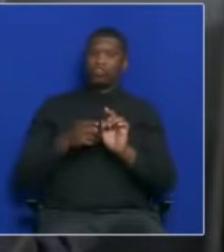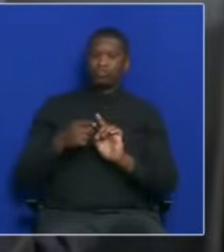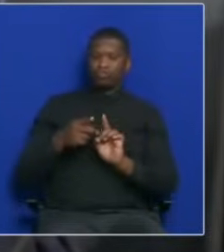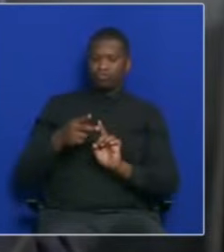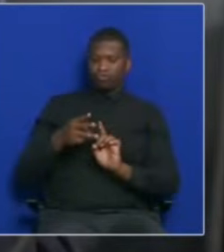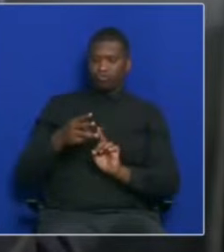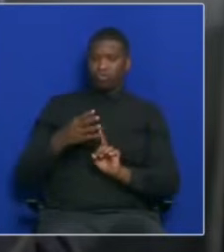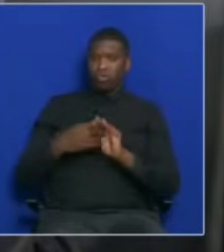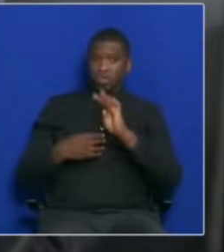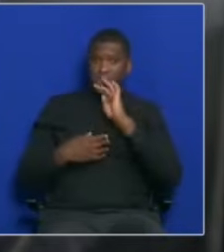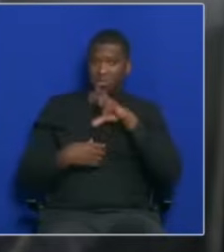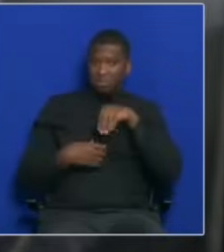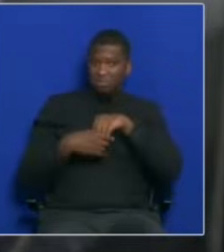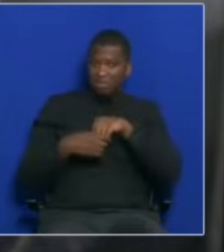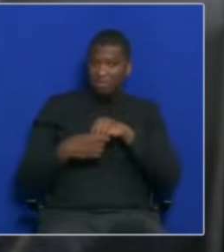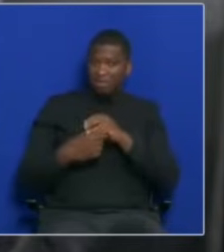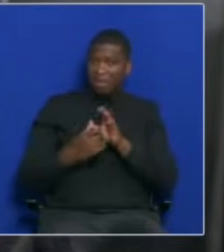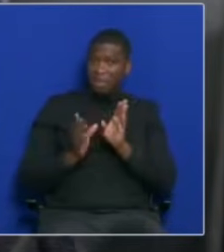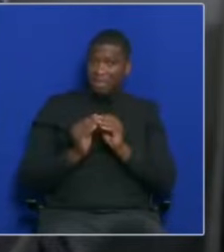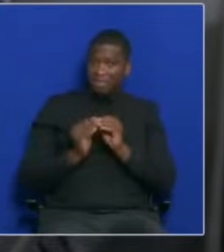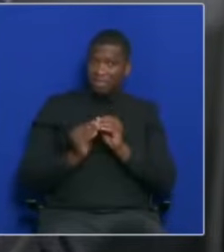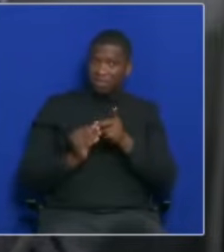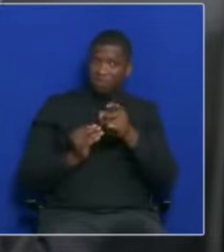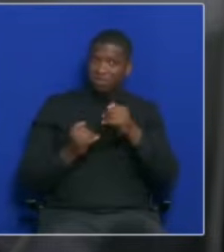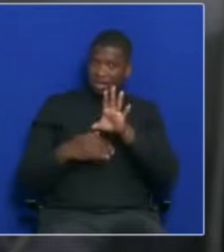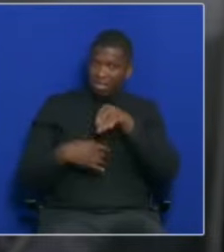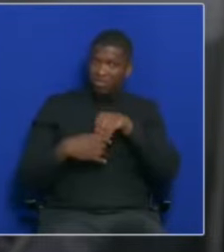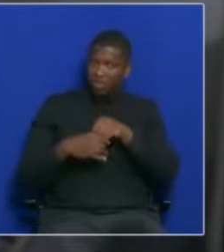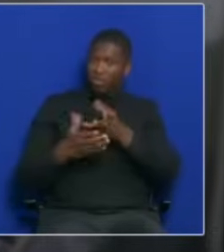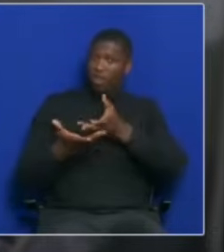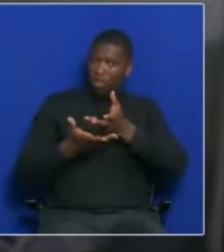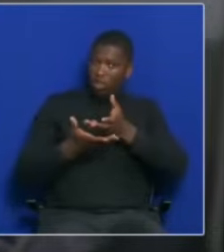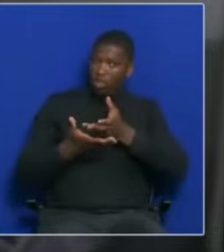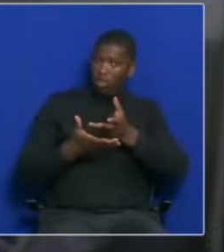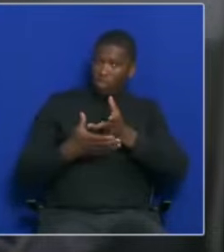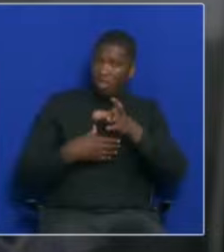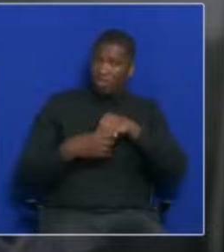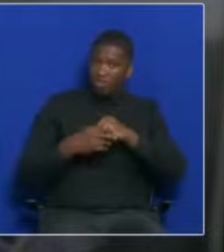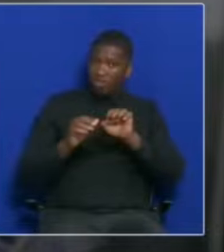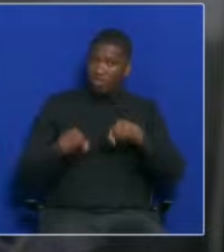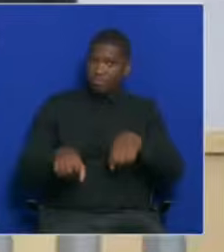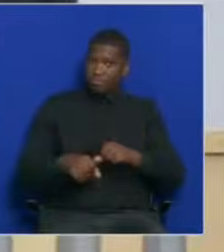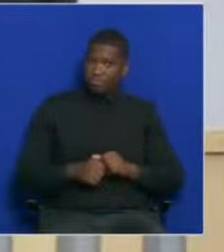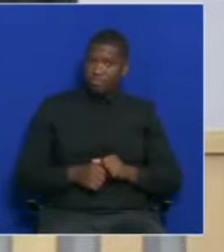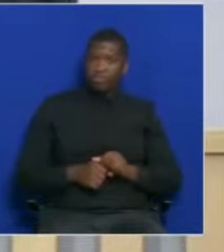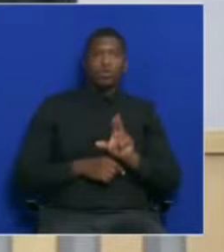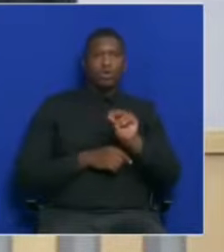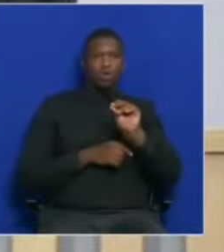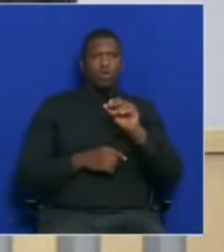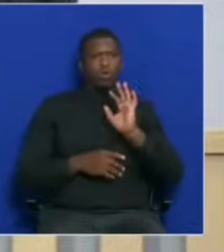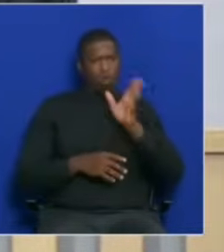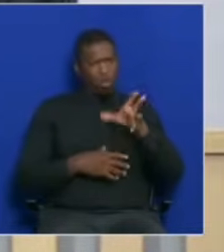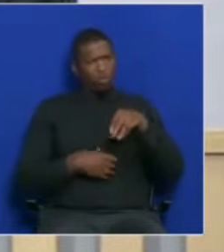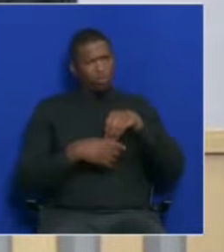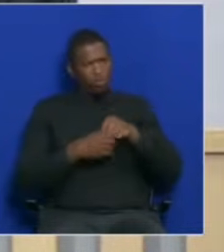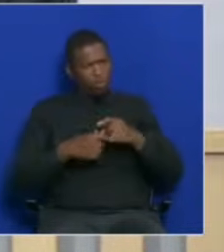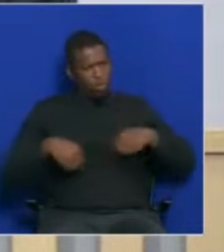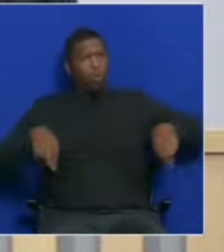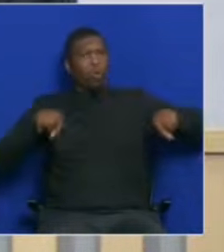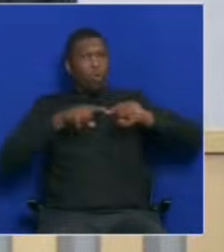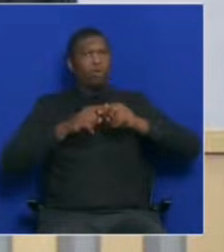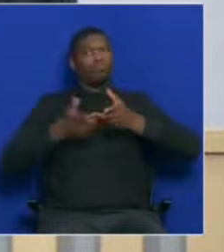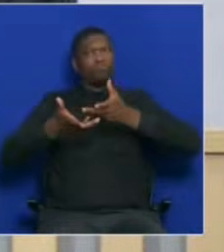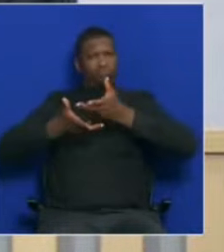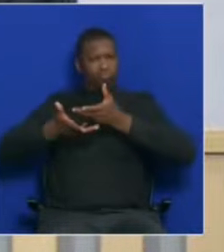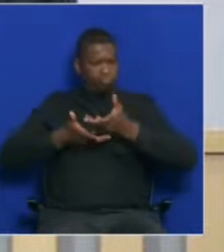not engaged in these types of meetings? No, there will be engagement by everyone in the meeting. Yeah, so you'll